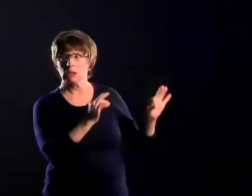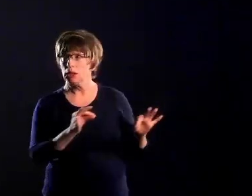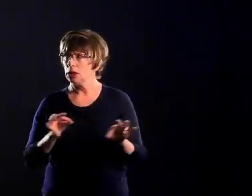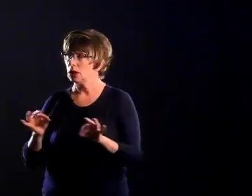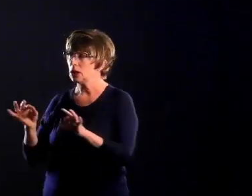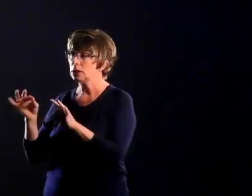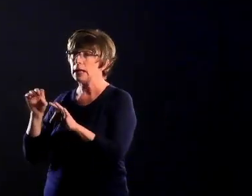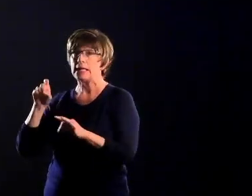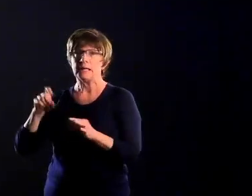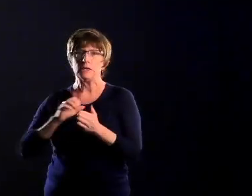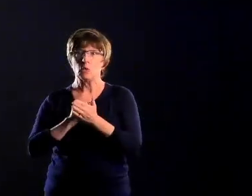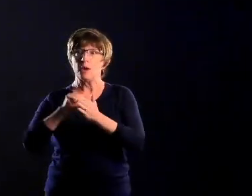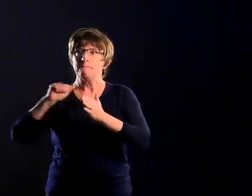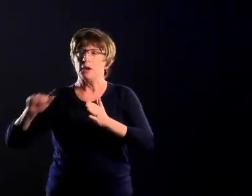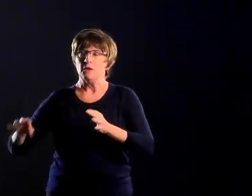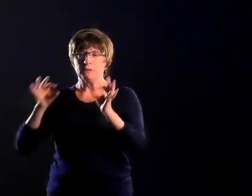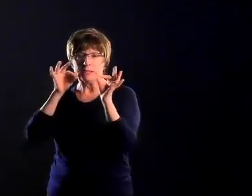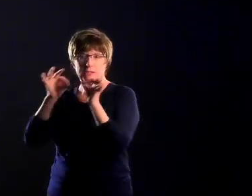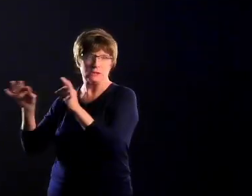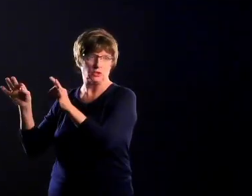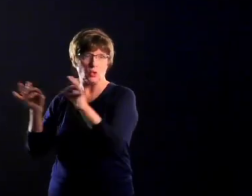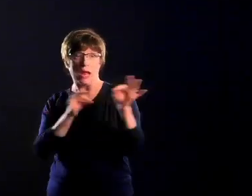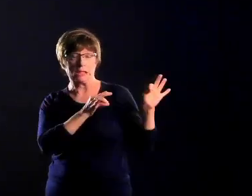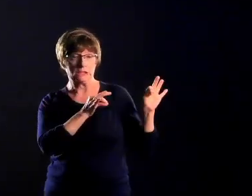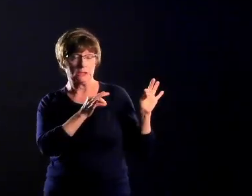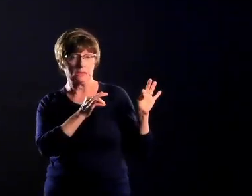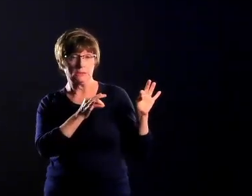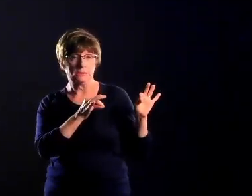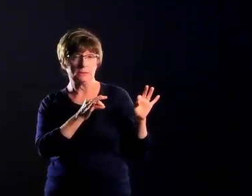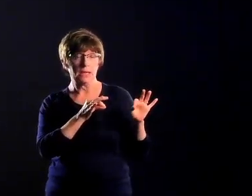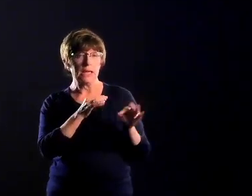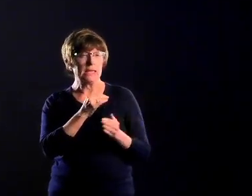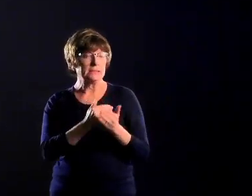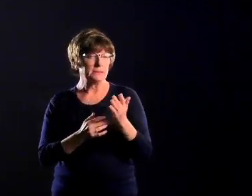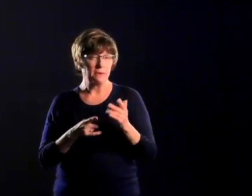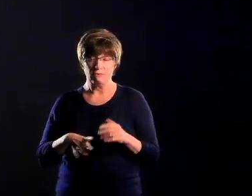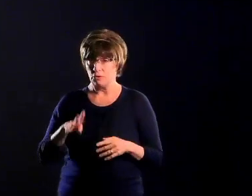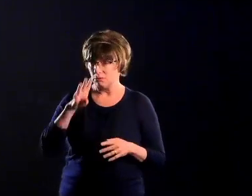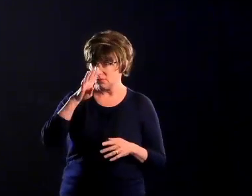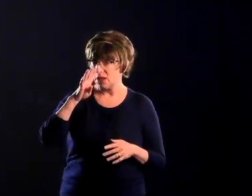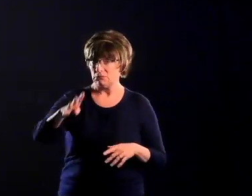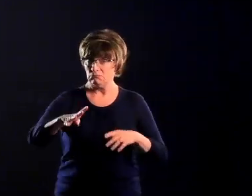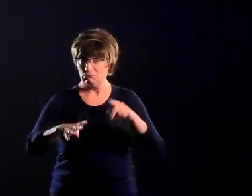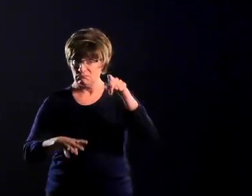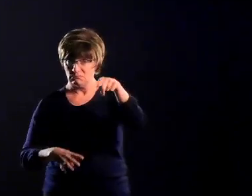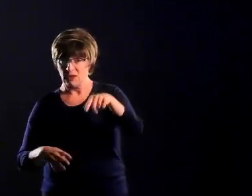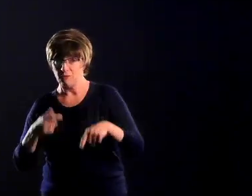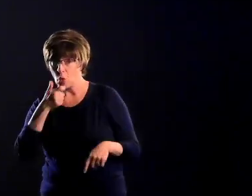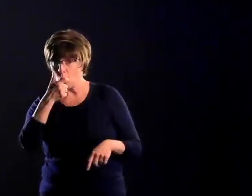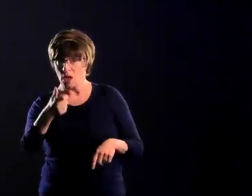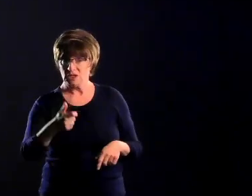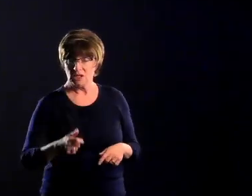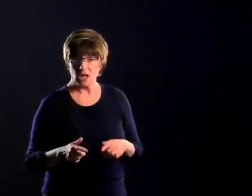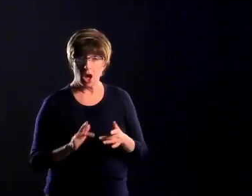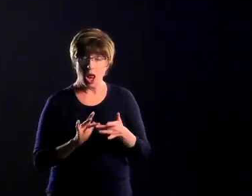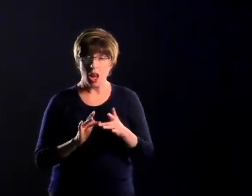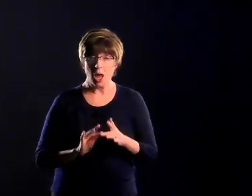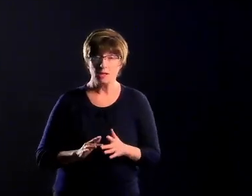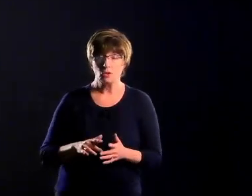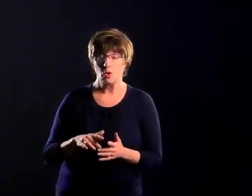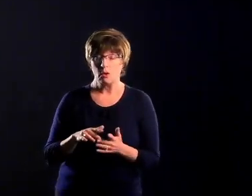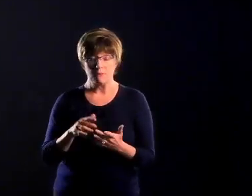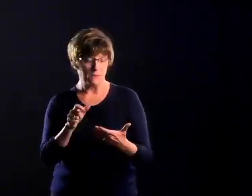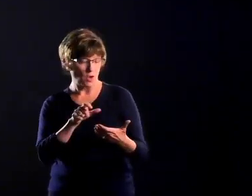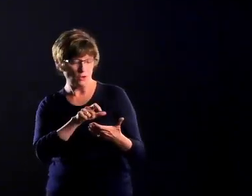lives. Let me just be super frank with you that some of you, even today, as you're watching online, if you're not already on your phone and you're